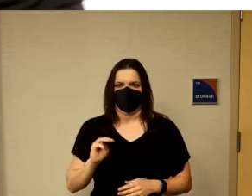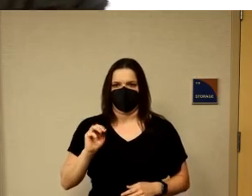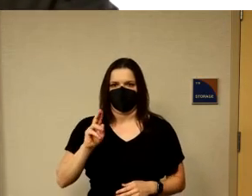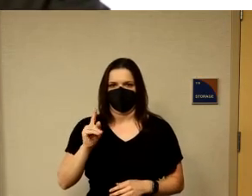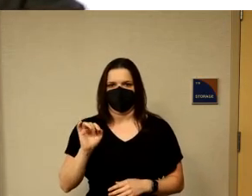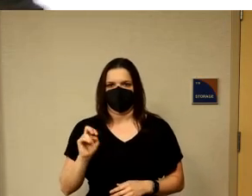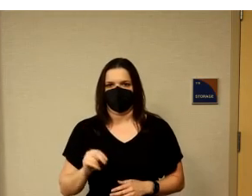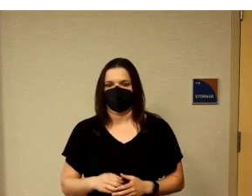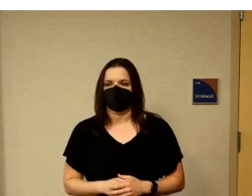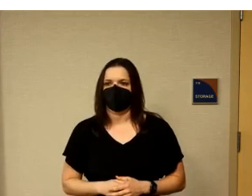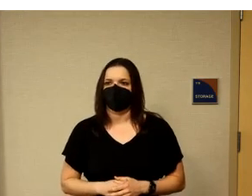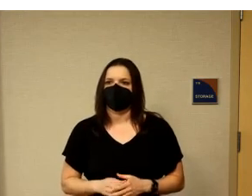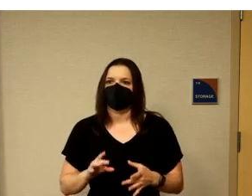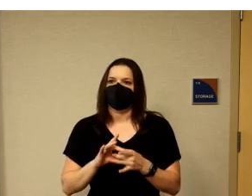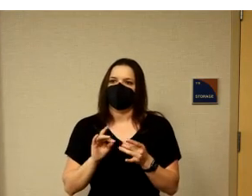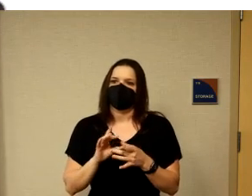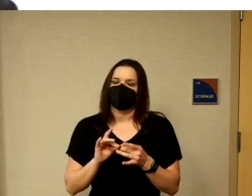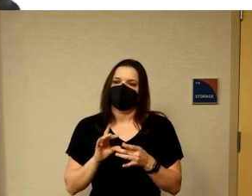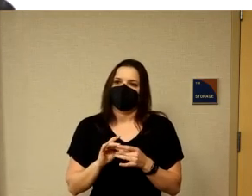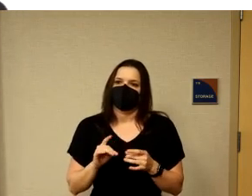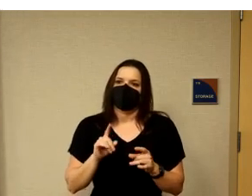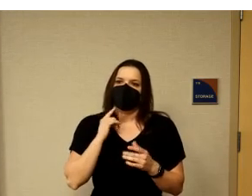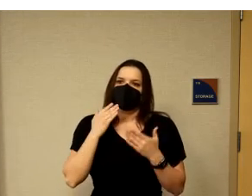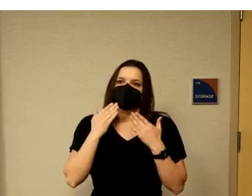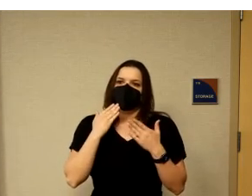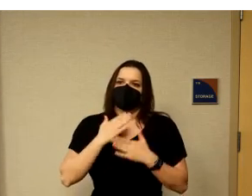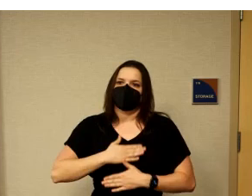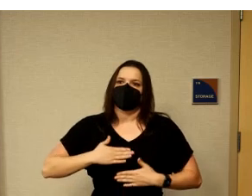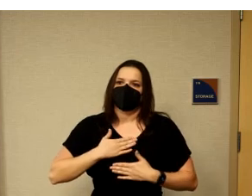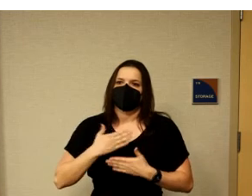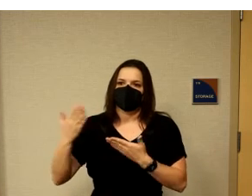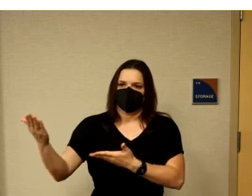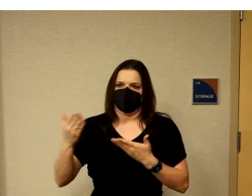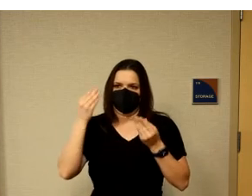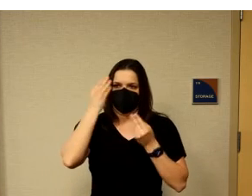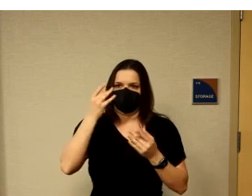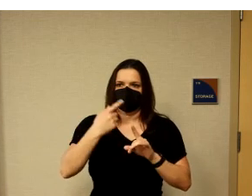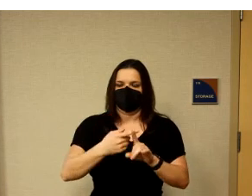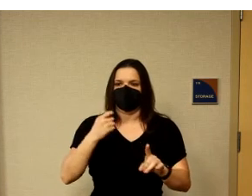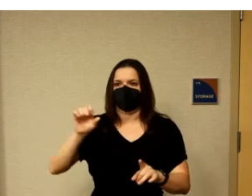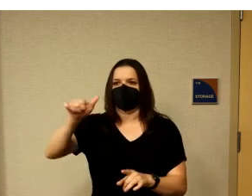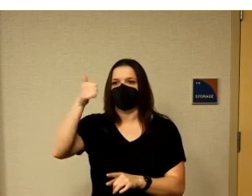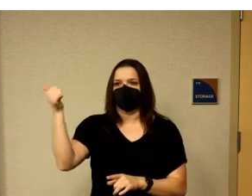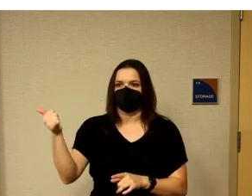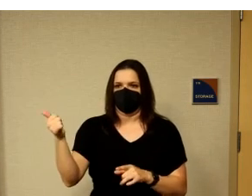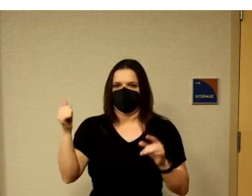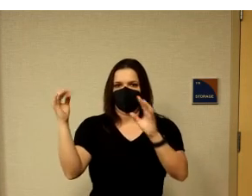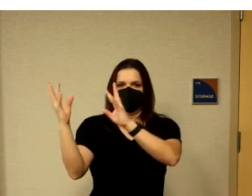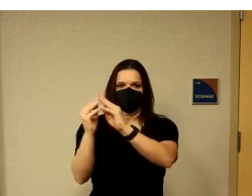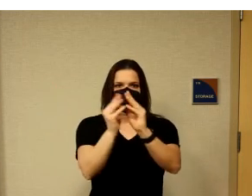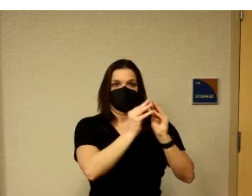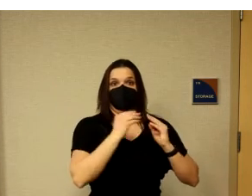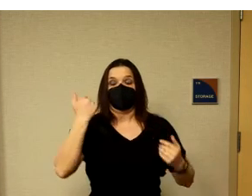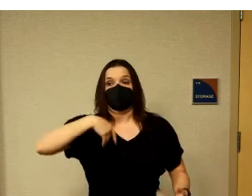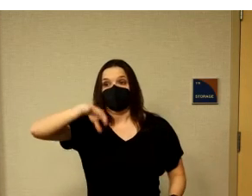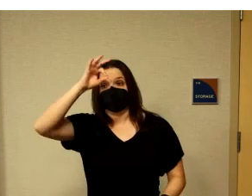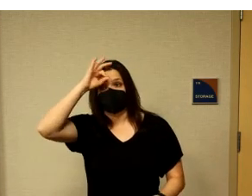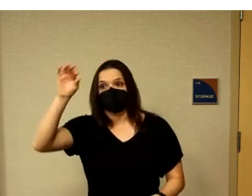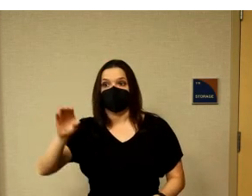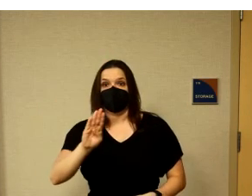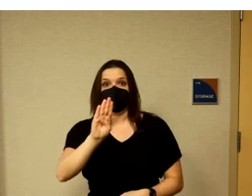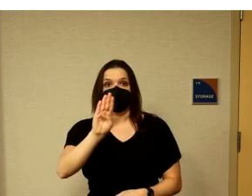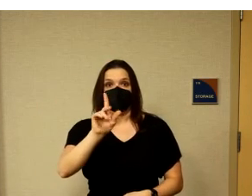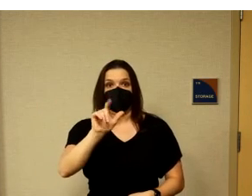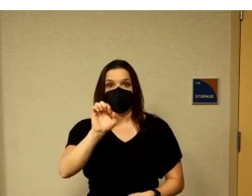to comment that I'm really thankful and appreciative that you brought information from other meetings. Like, I had no clue Black